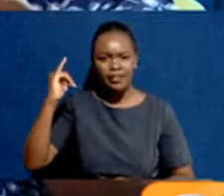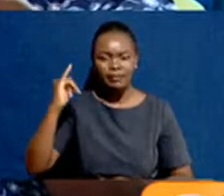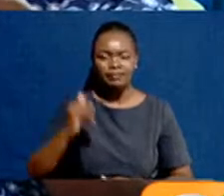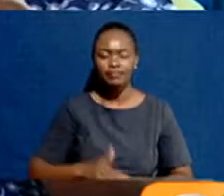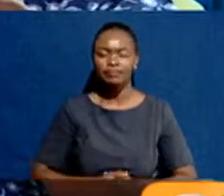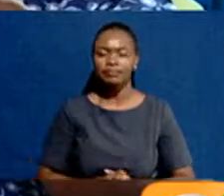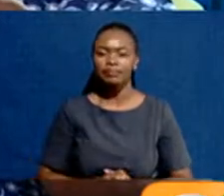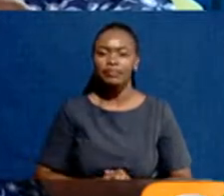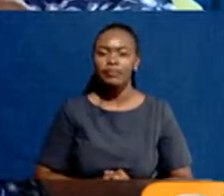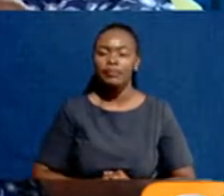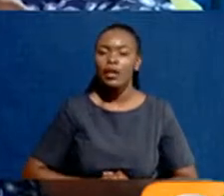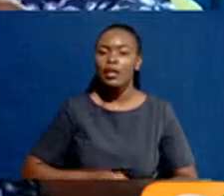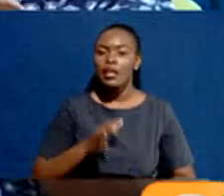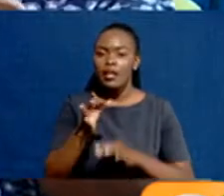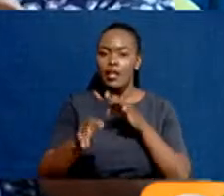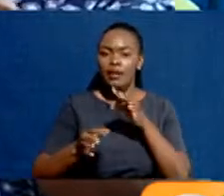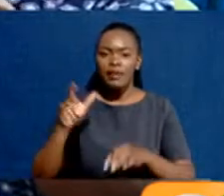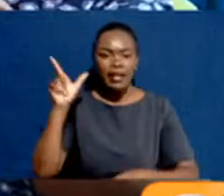listening to the president,